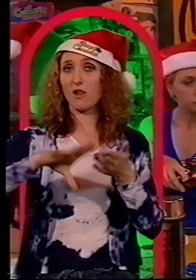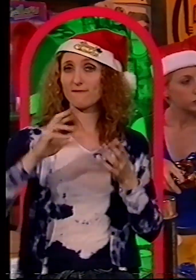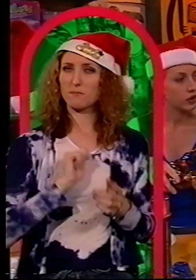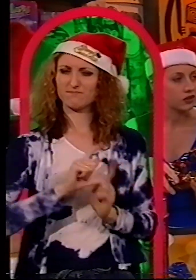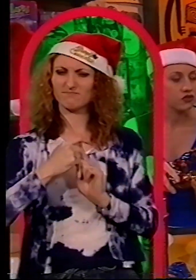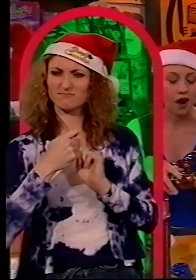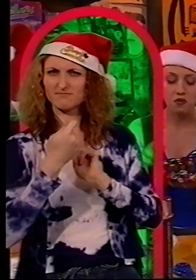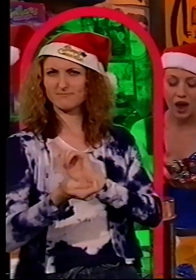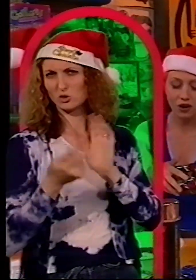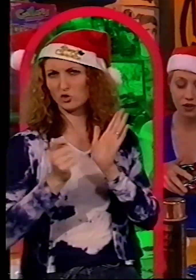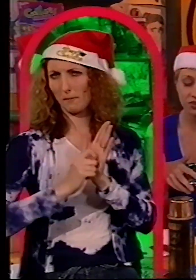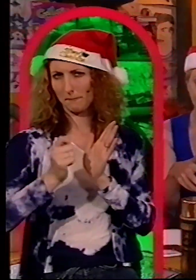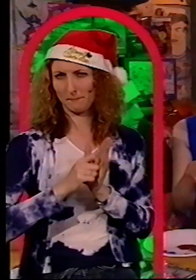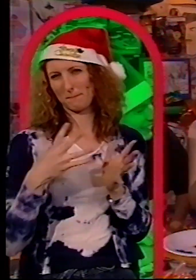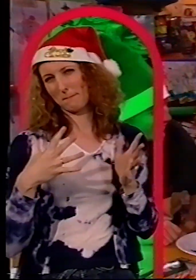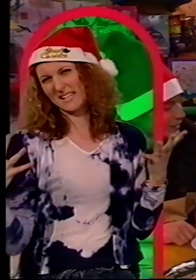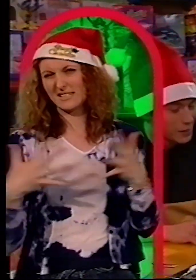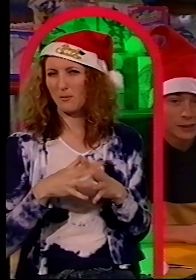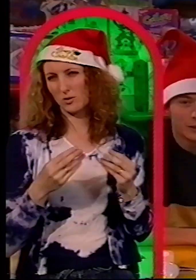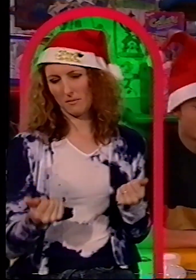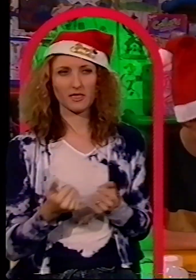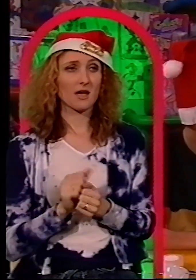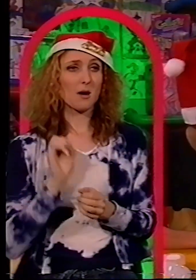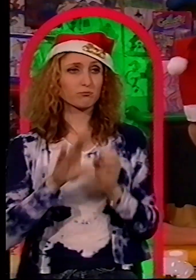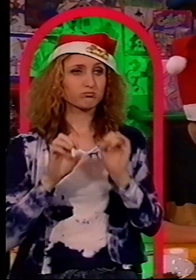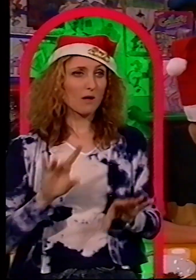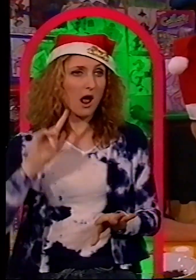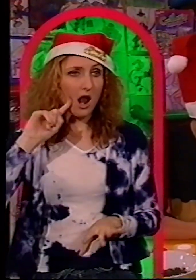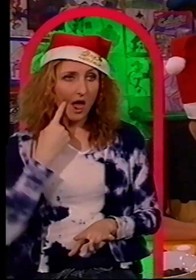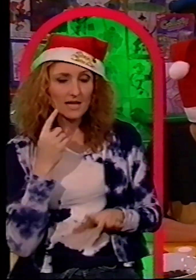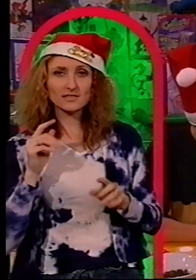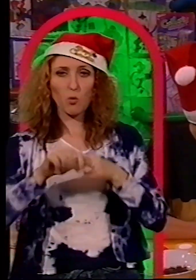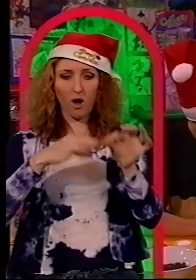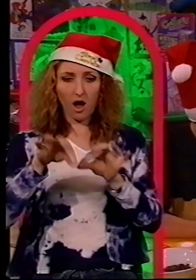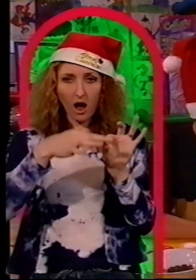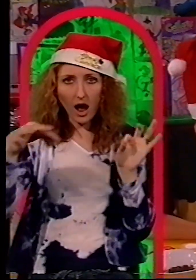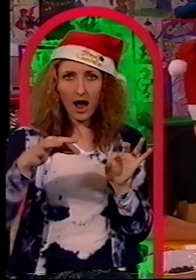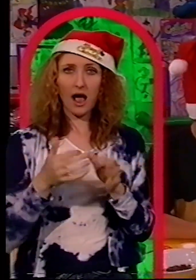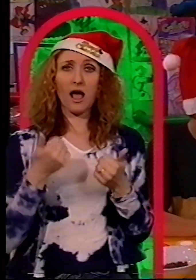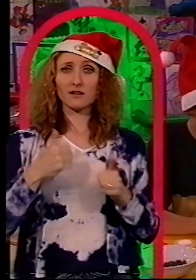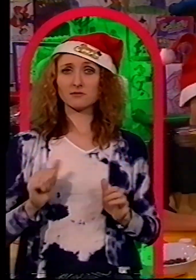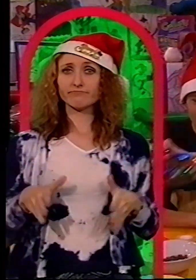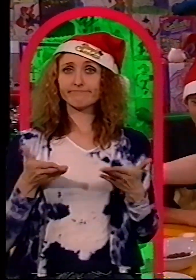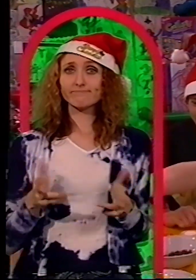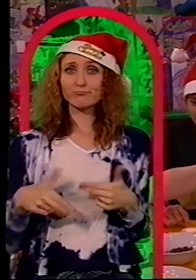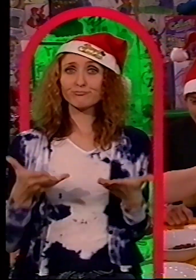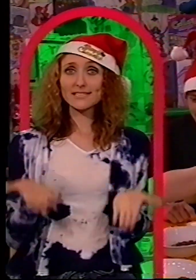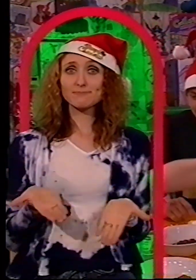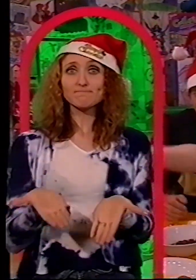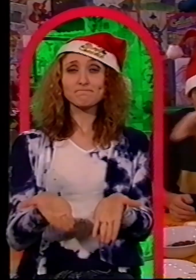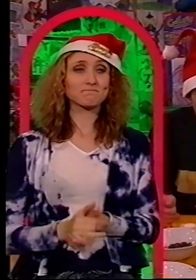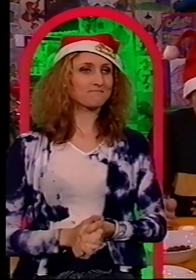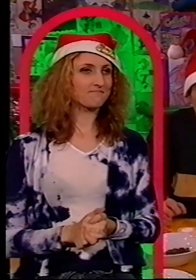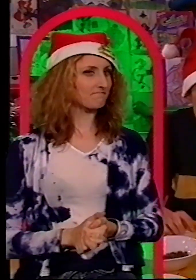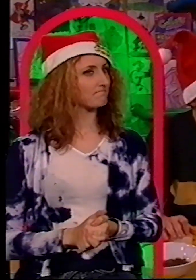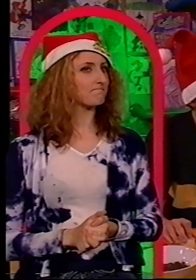cheap. That's right. Wrap on some lollies, whack on some wire, and you've got an instant present. All right. Beautiful. Look at that.